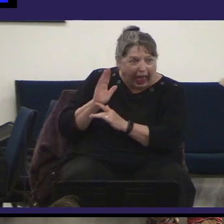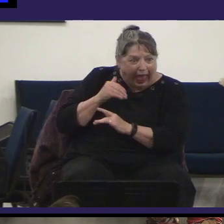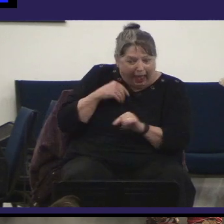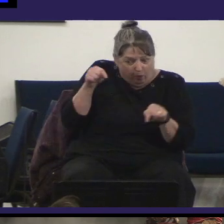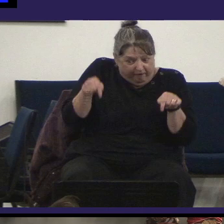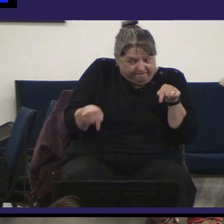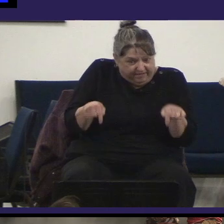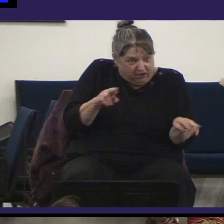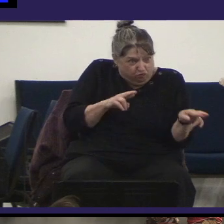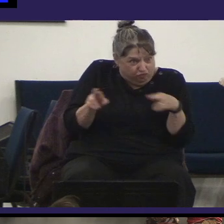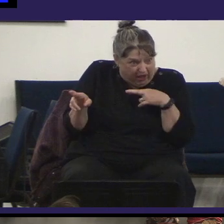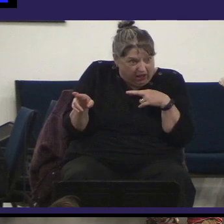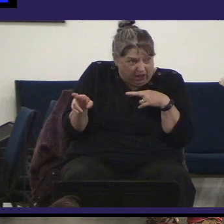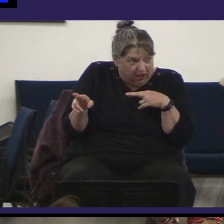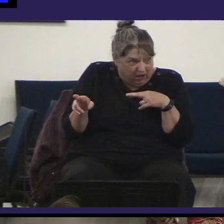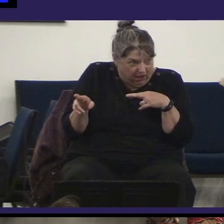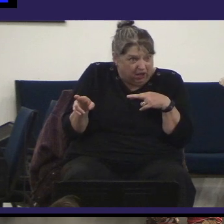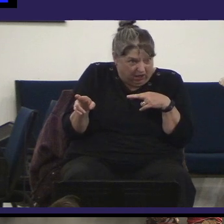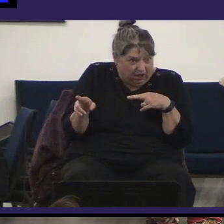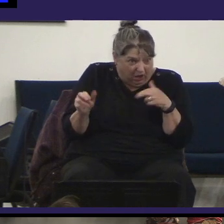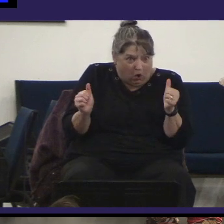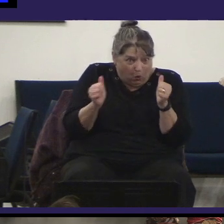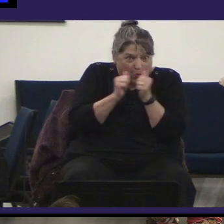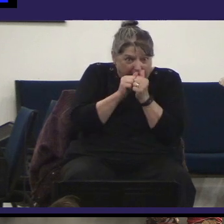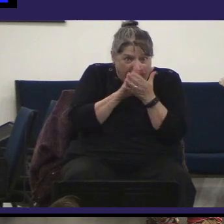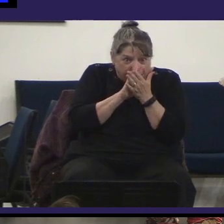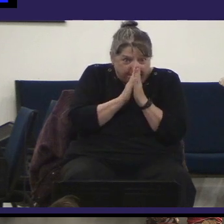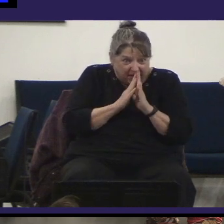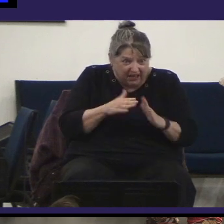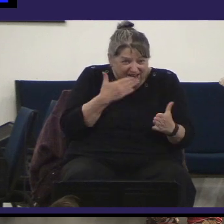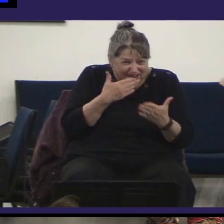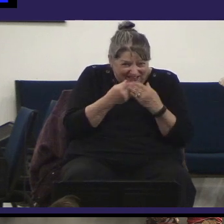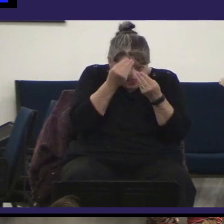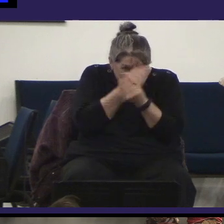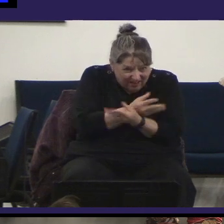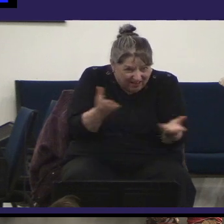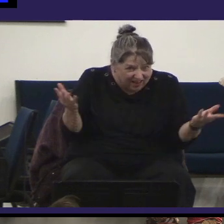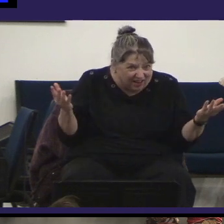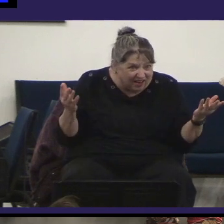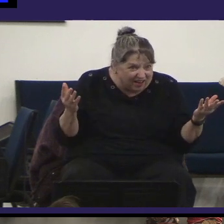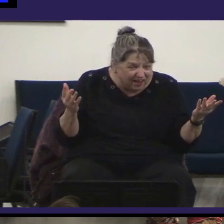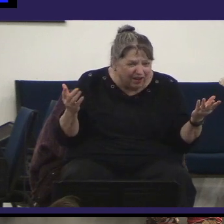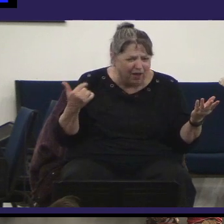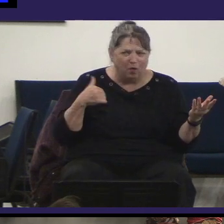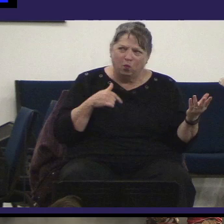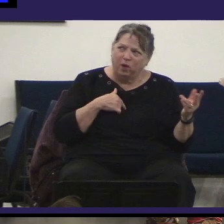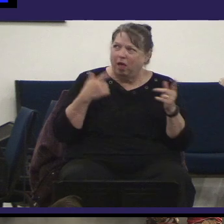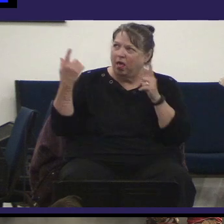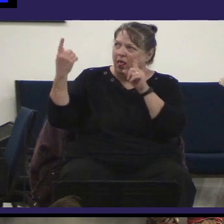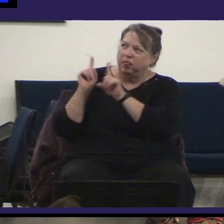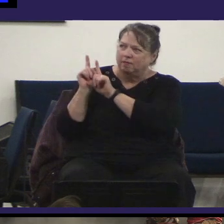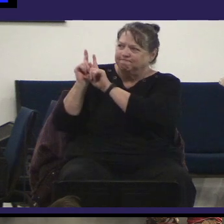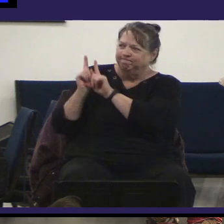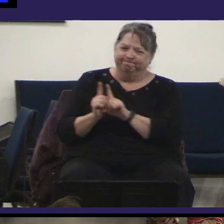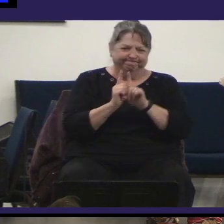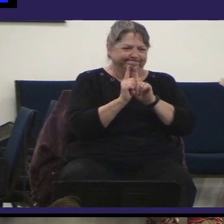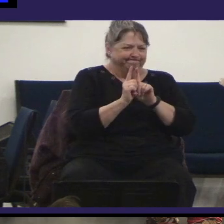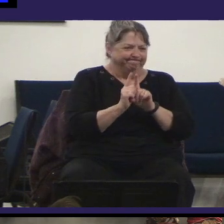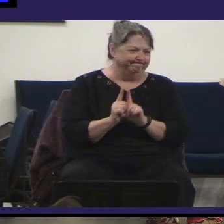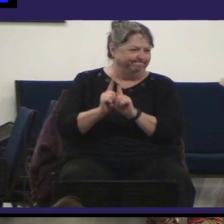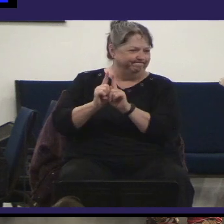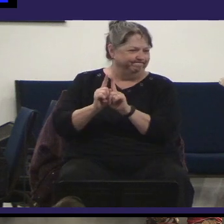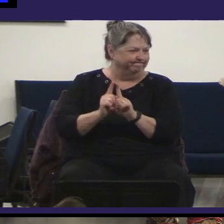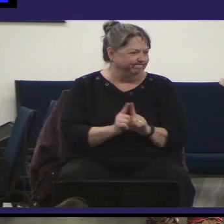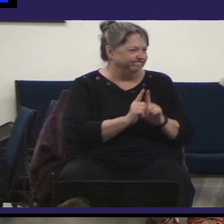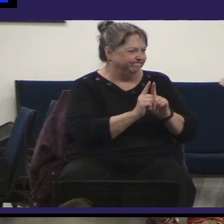our feet are fitted with the readiness that comes from the gospel of peace, we're walking alongside Jesus. We're walking in